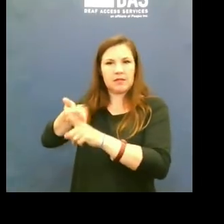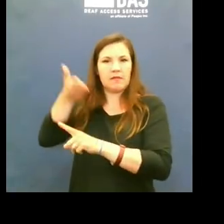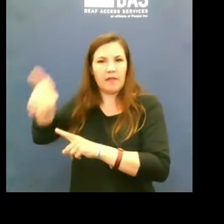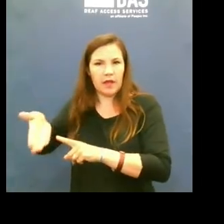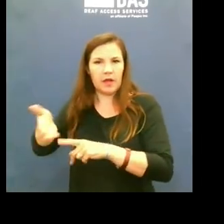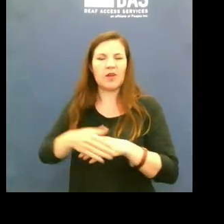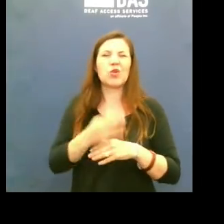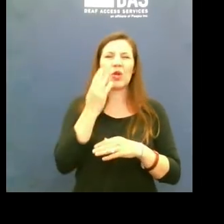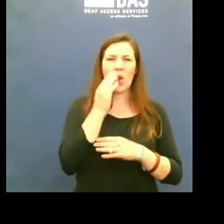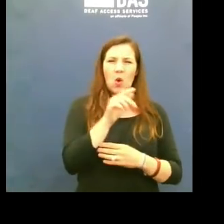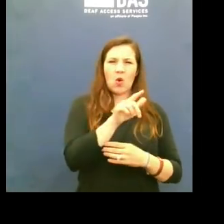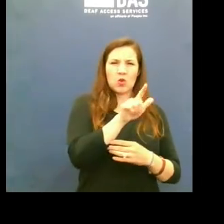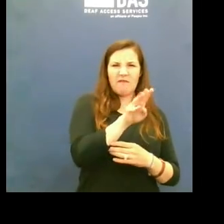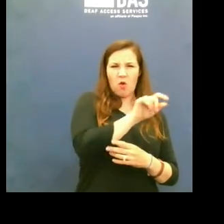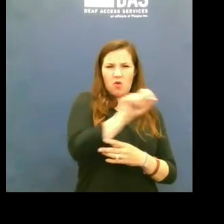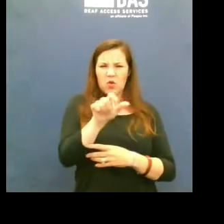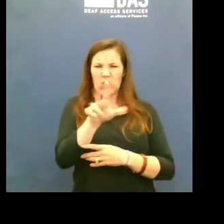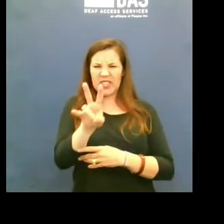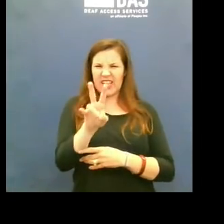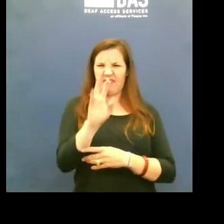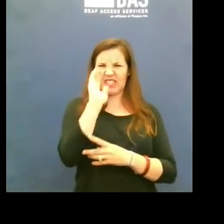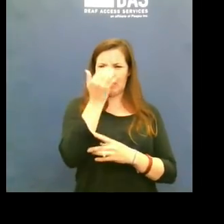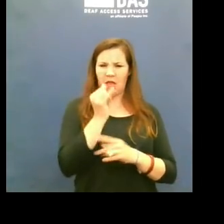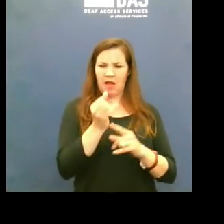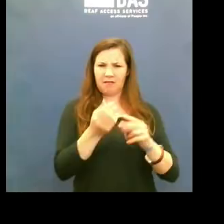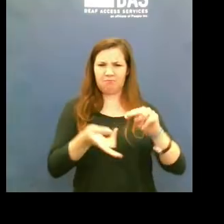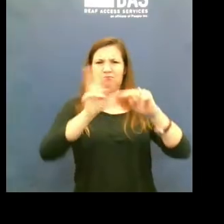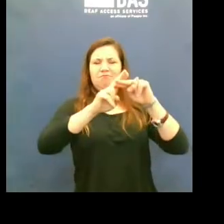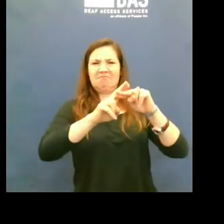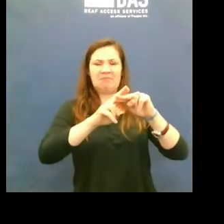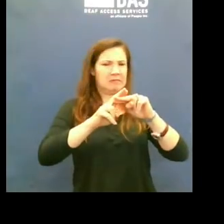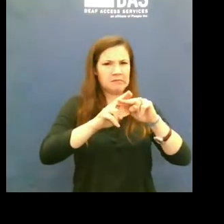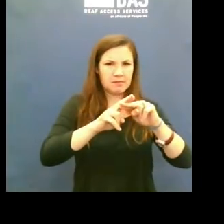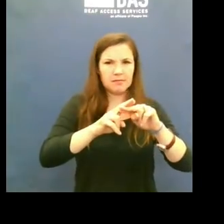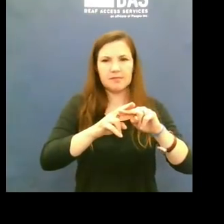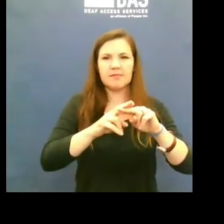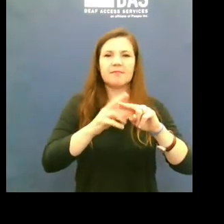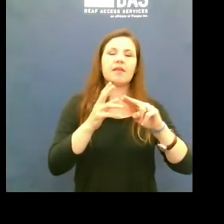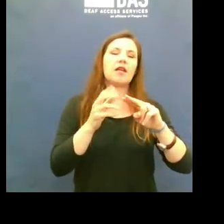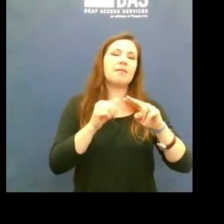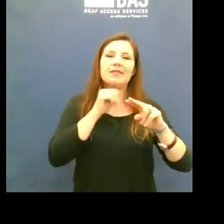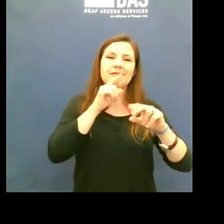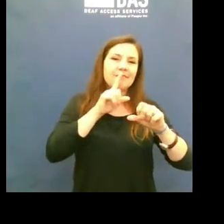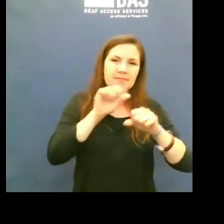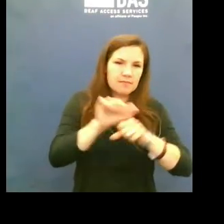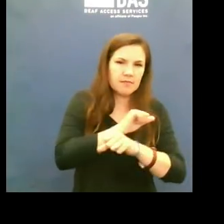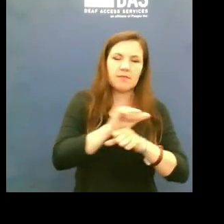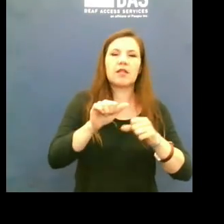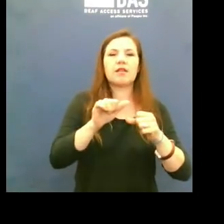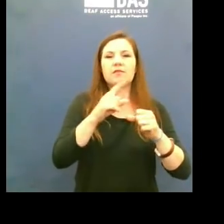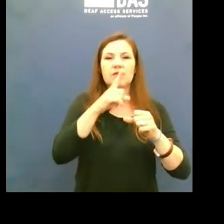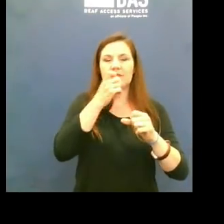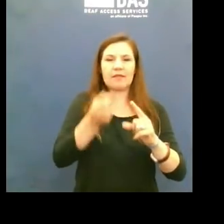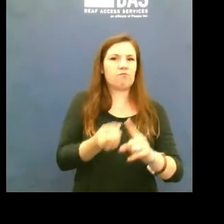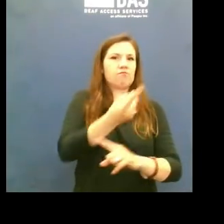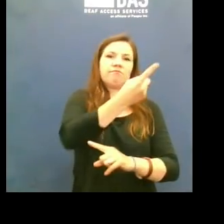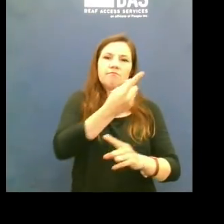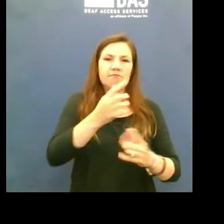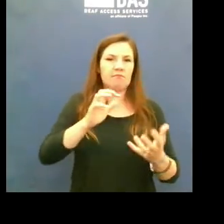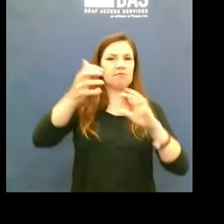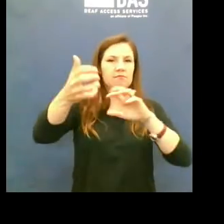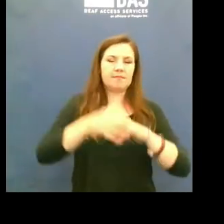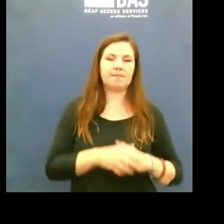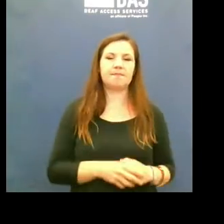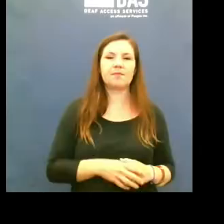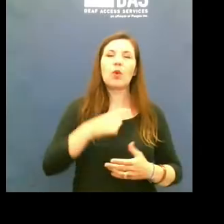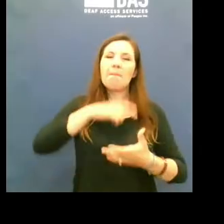the 27th in which it made the hospitalizations admissions look much higher than what we were seeing with regards to total hospitalizations. And